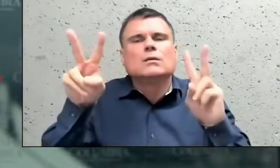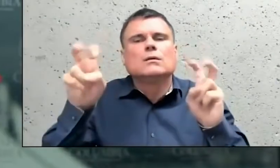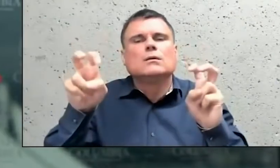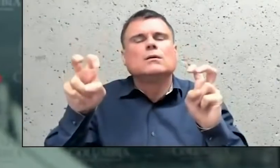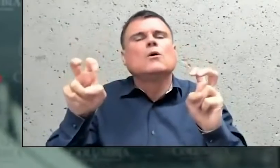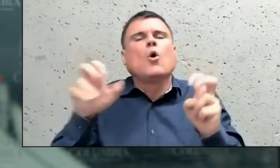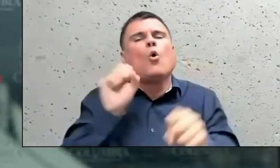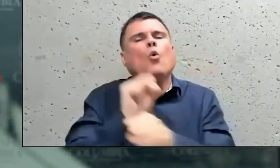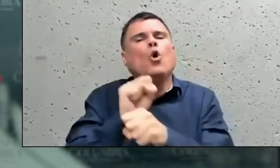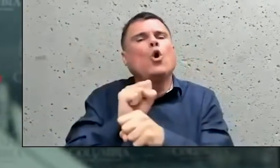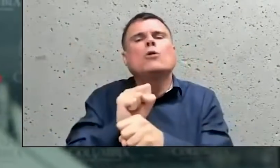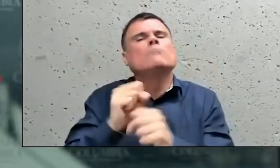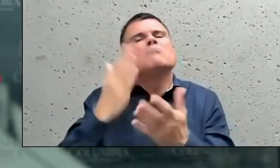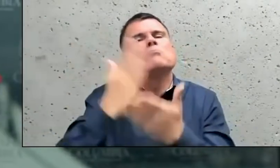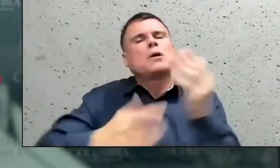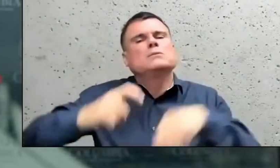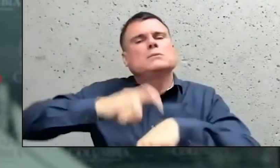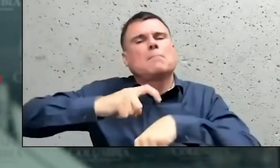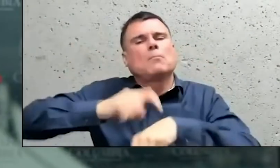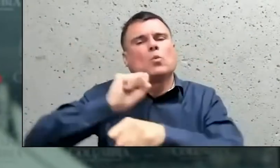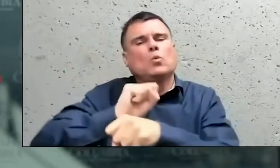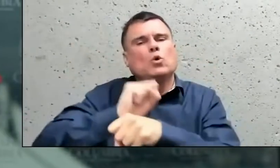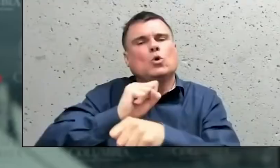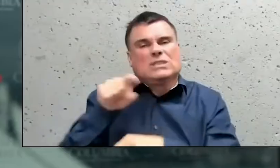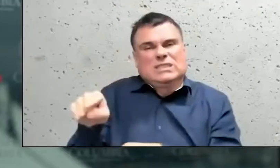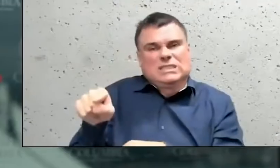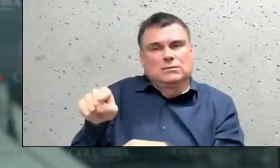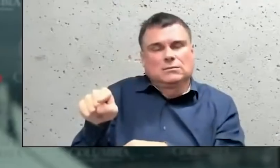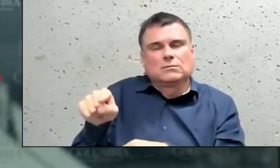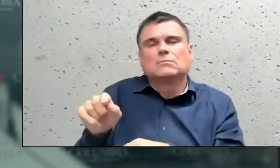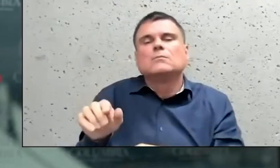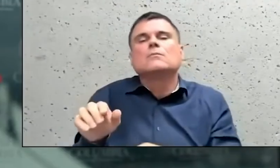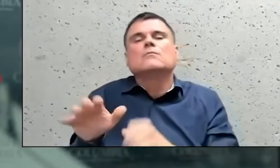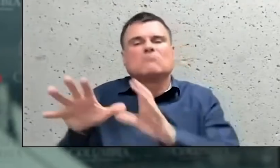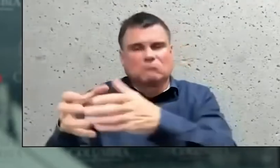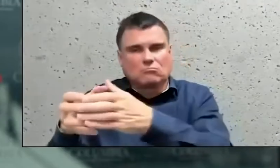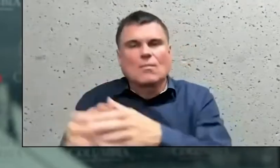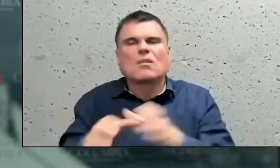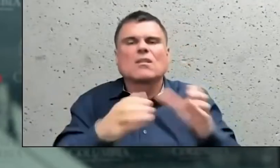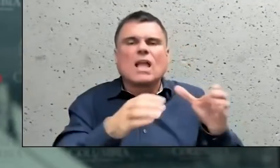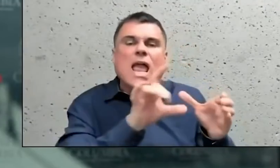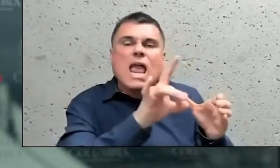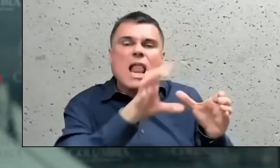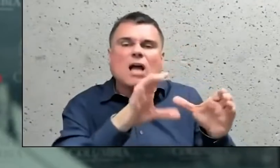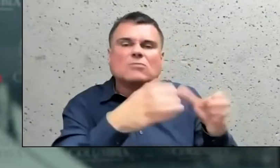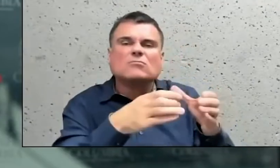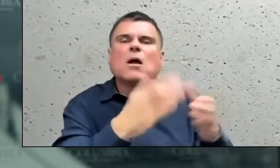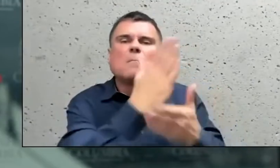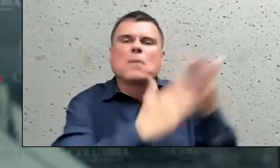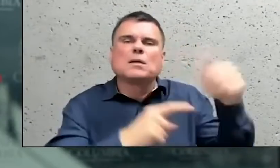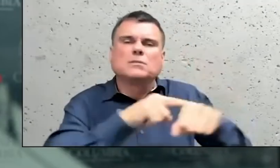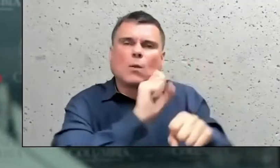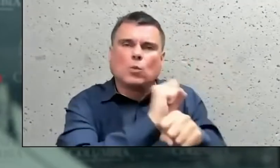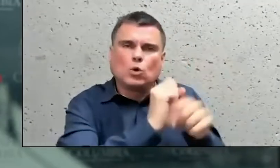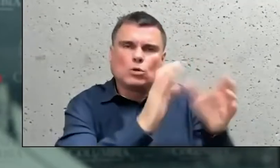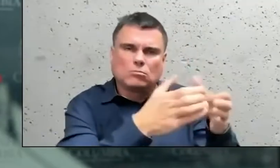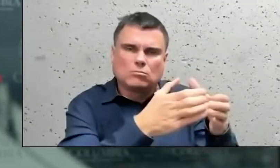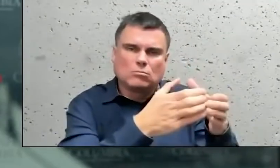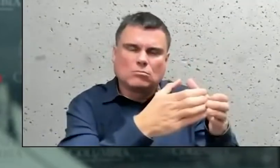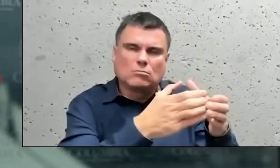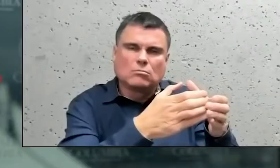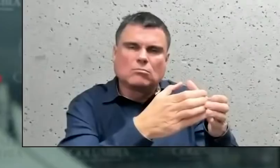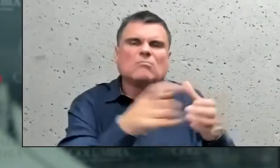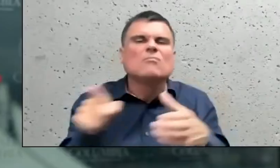819 are part-time, and there are 16 that are not identified. So that gives you a sense of the impact, the FTE